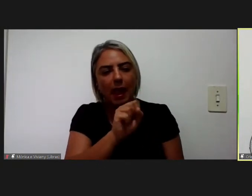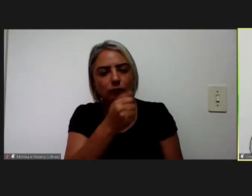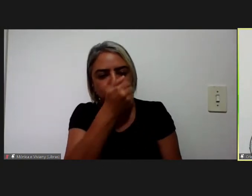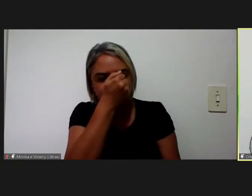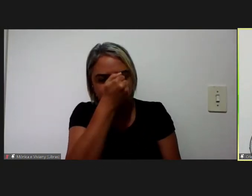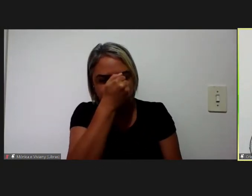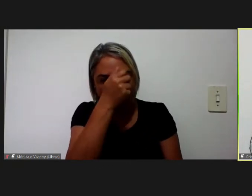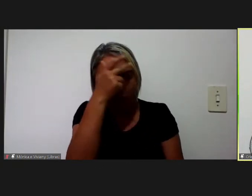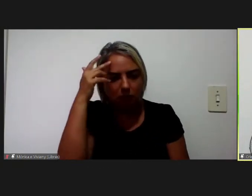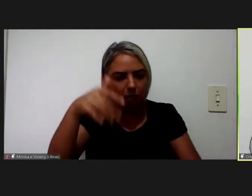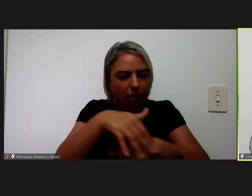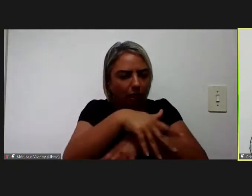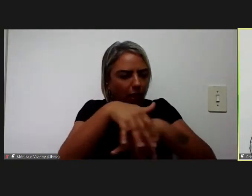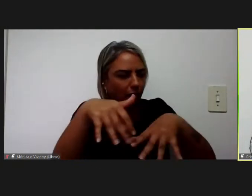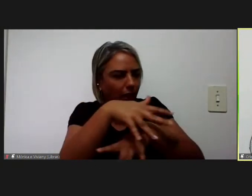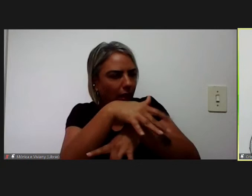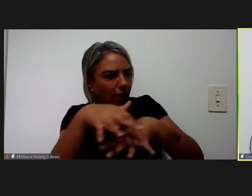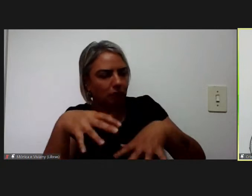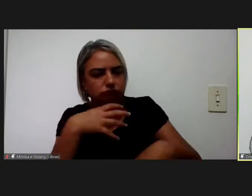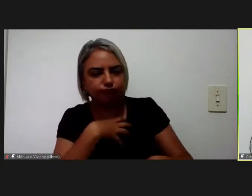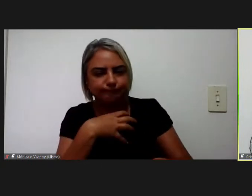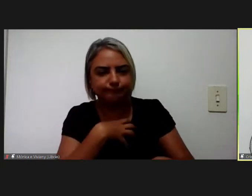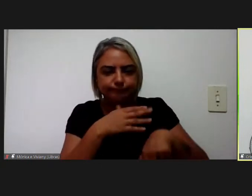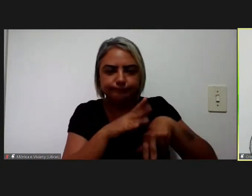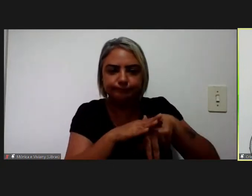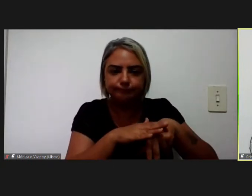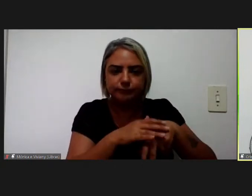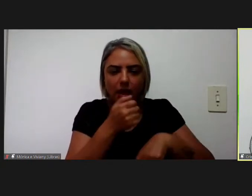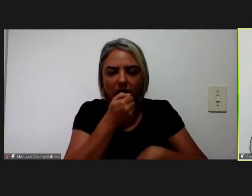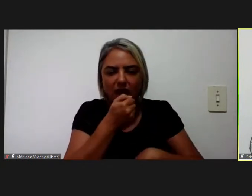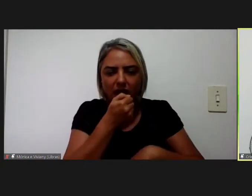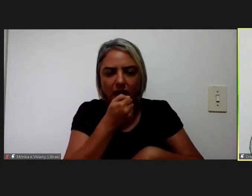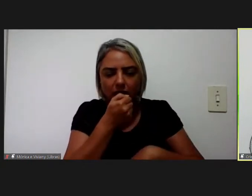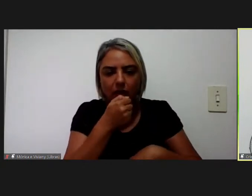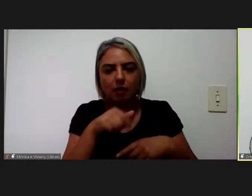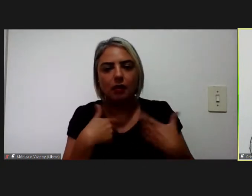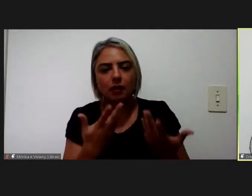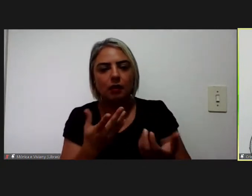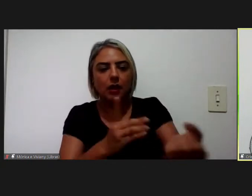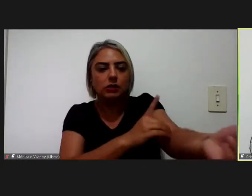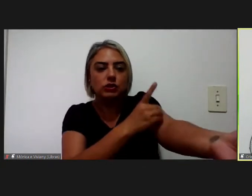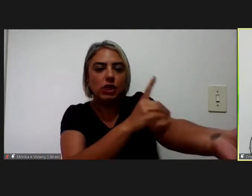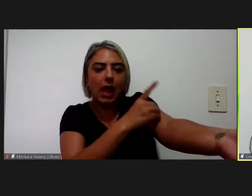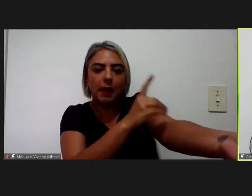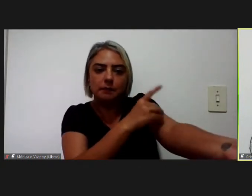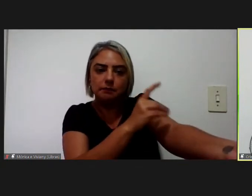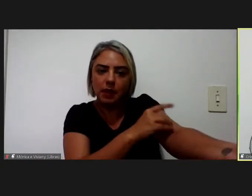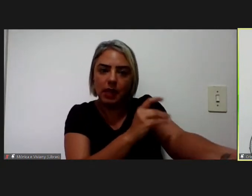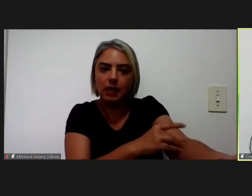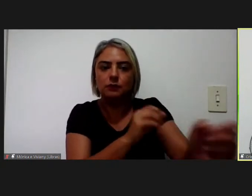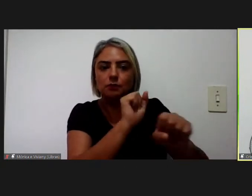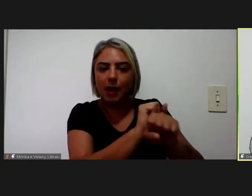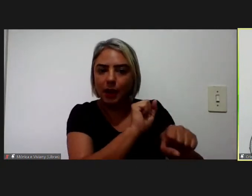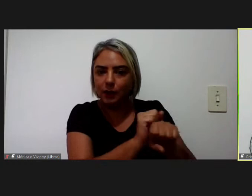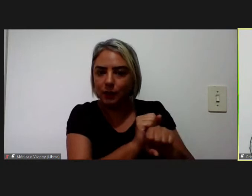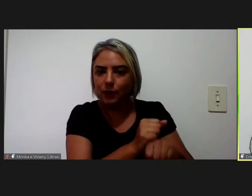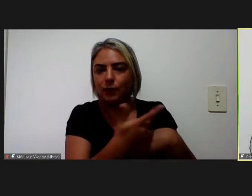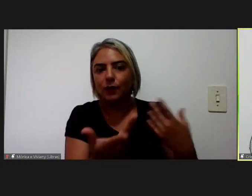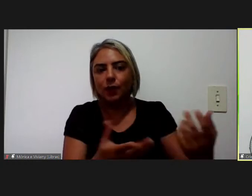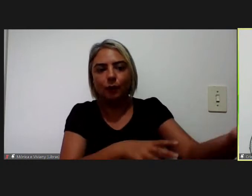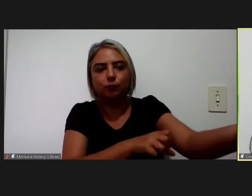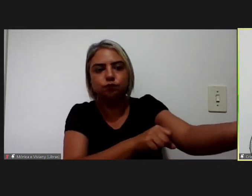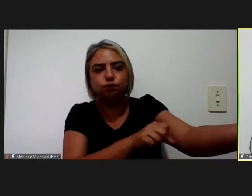looking for the primary care because of patients with cold,